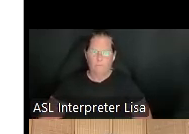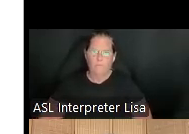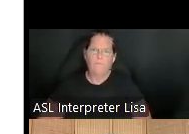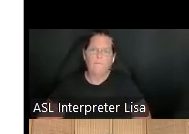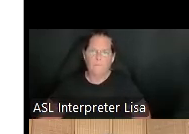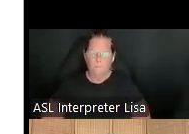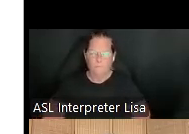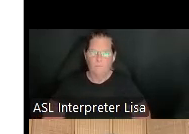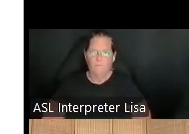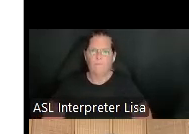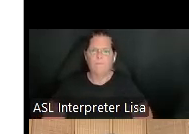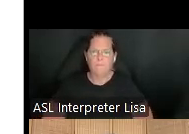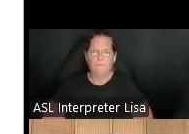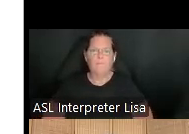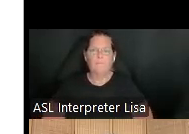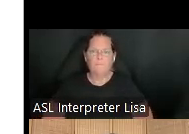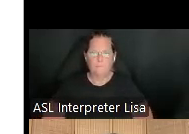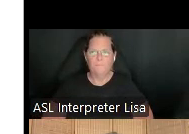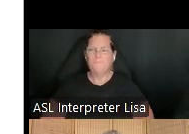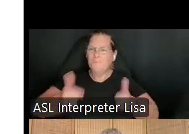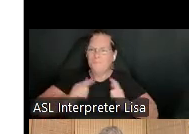You can go on to the next slide.